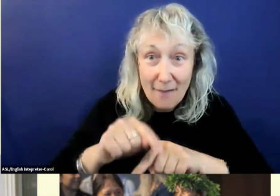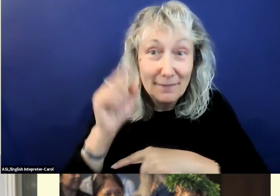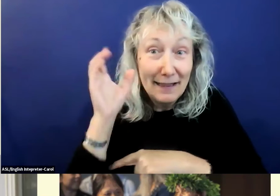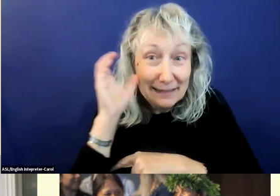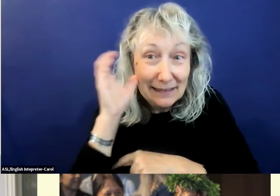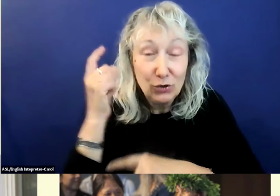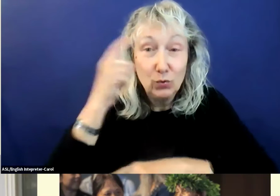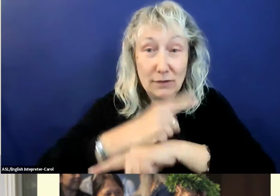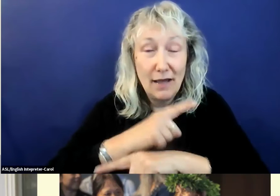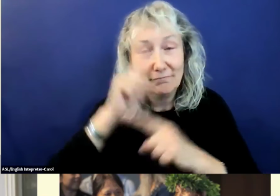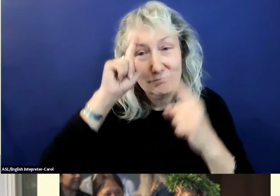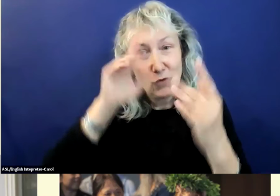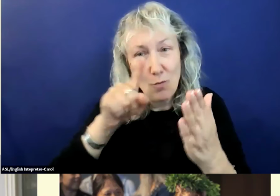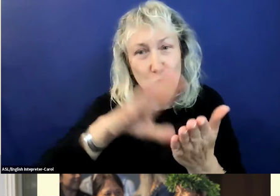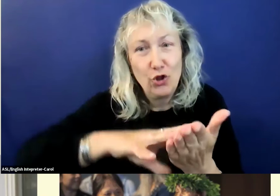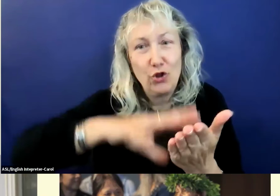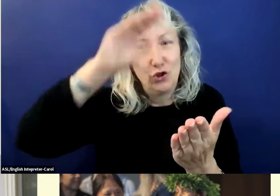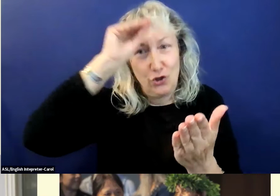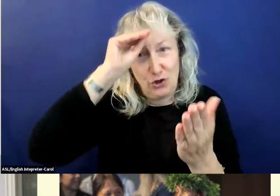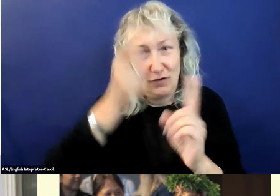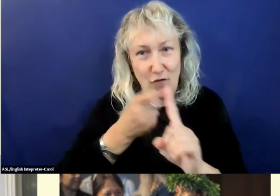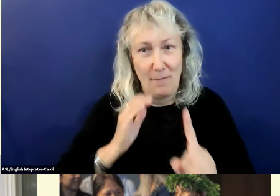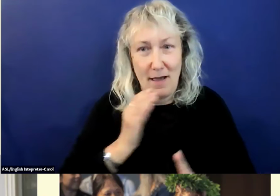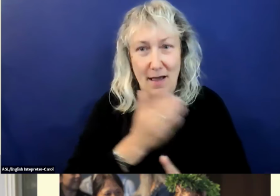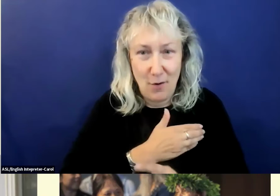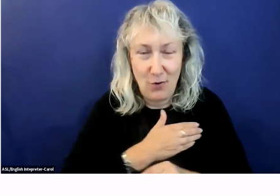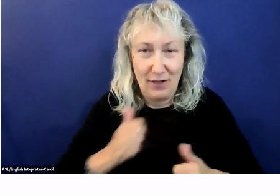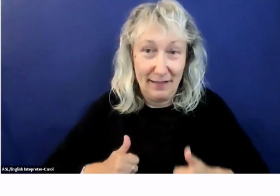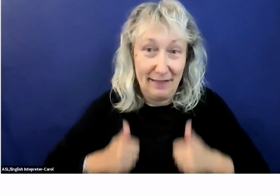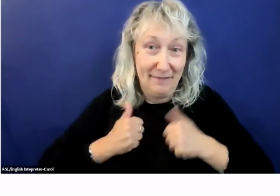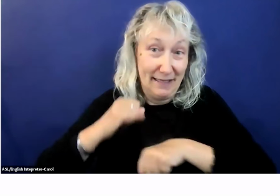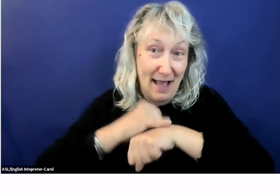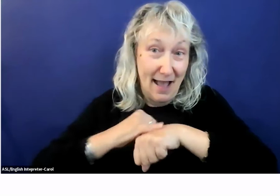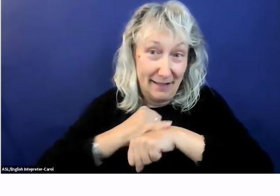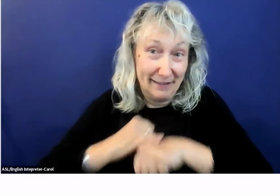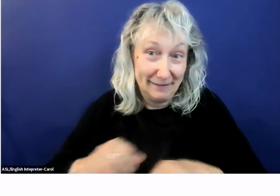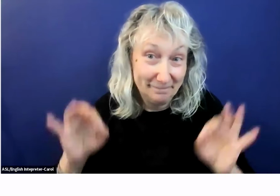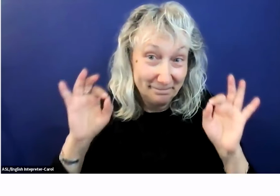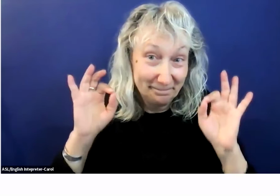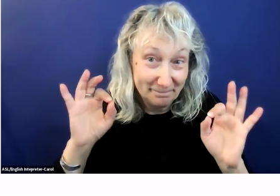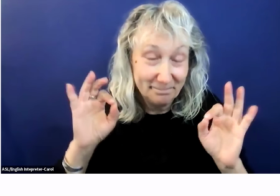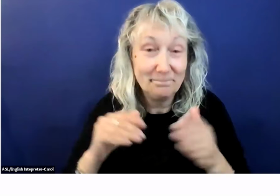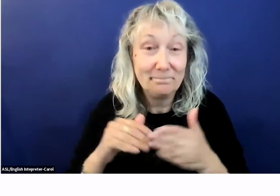from what we do at Living Island. Next slide, please.